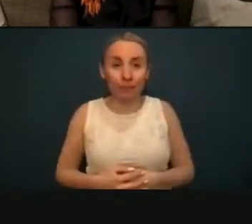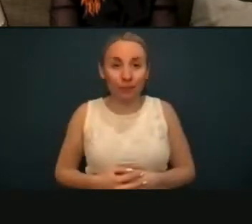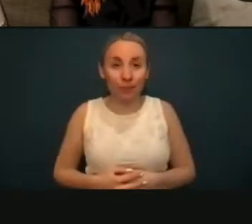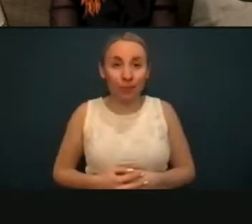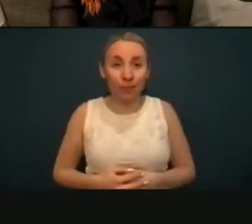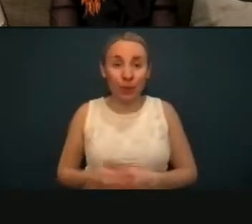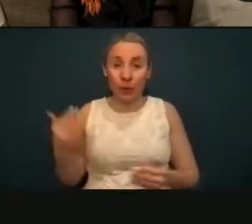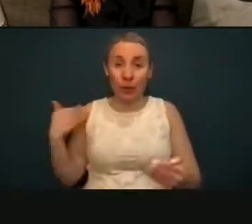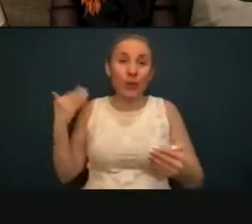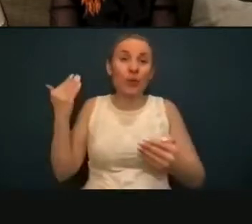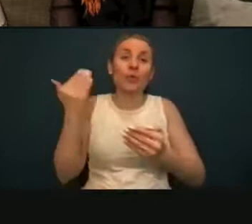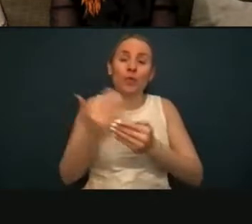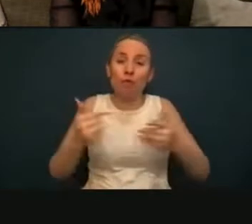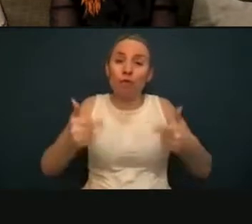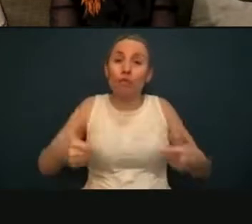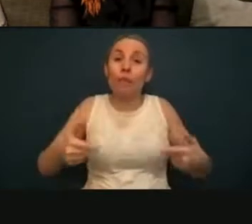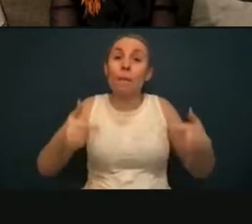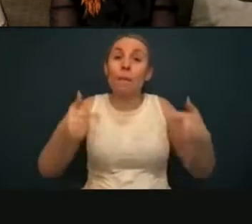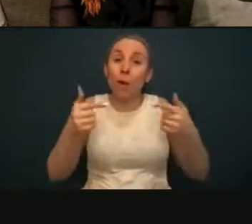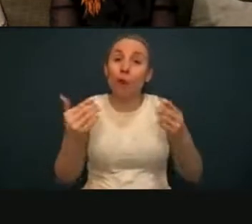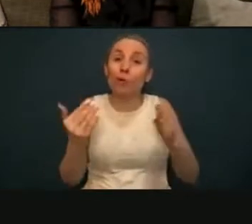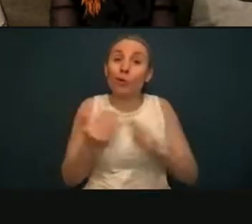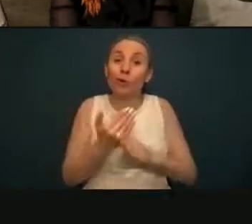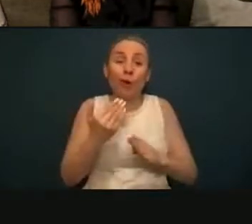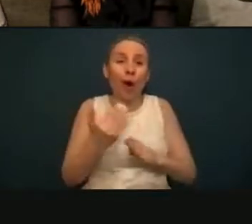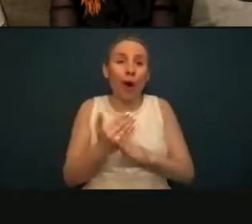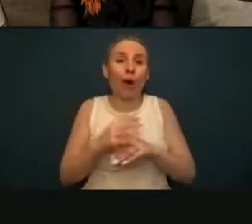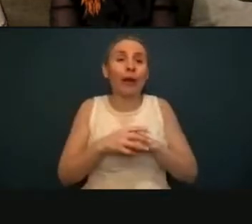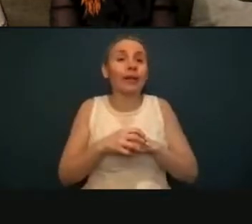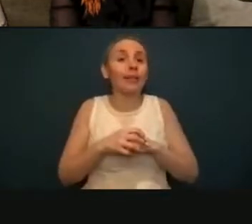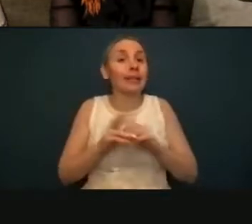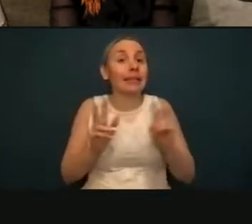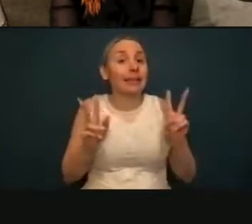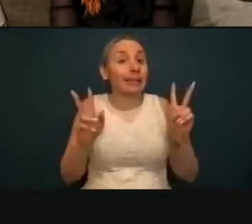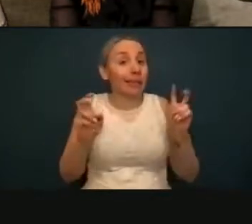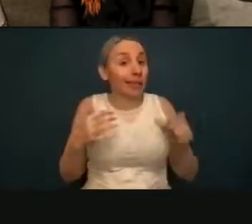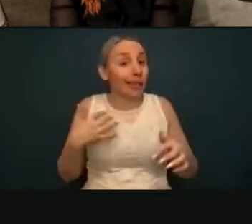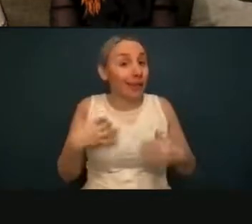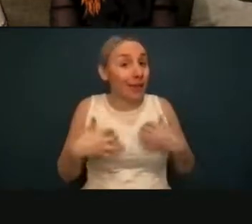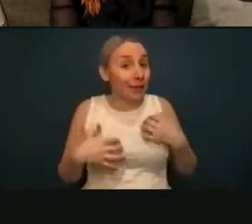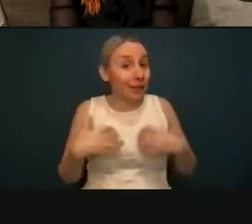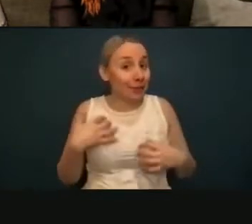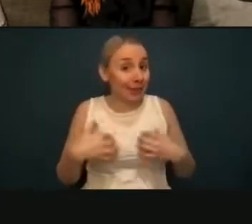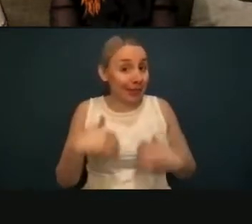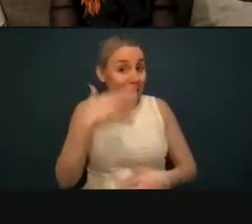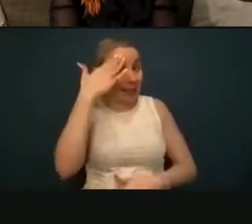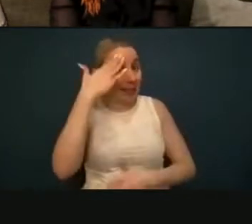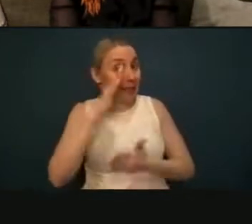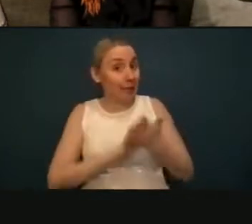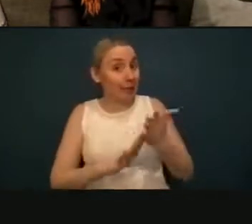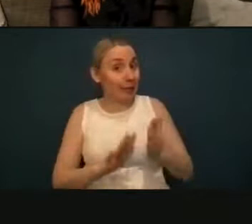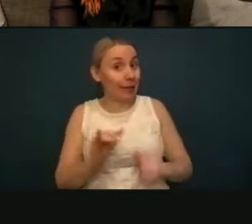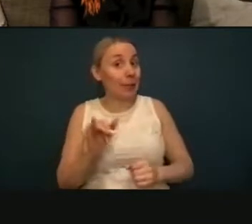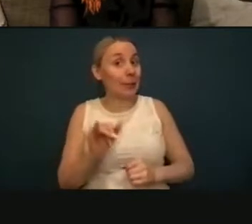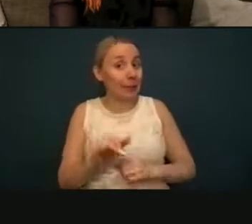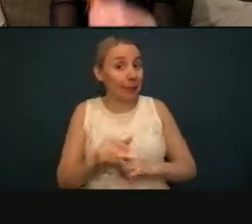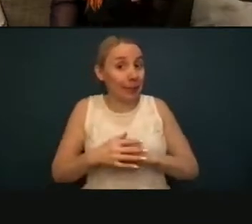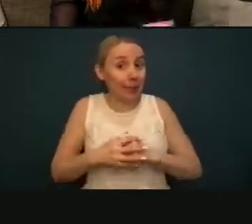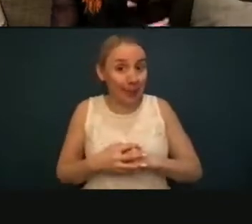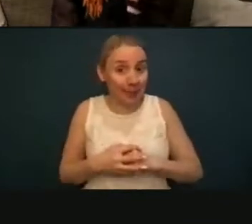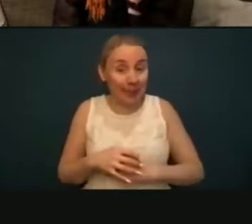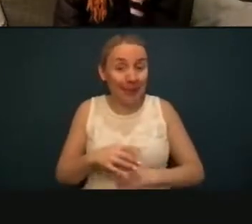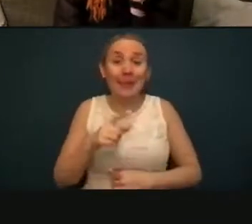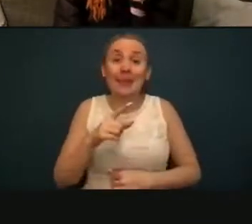remotely, was an interesting experience because we could